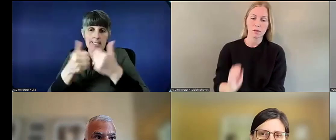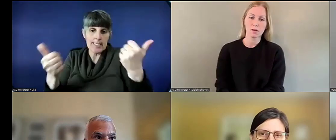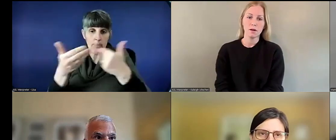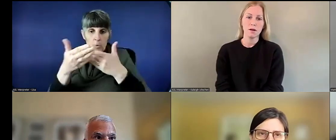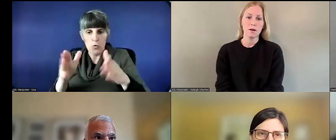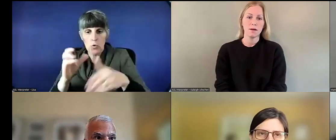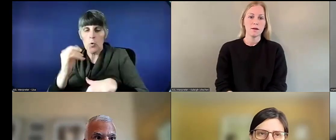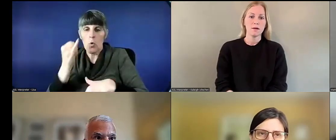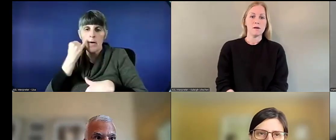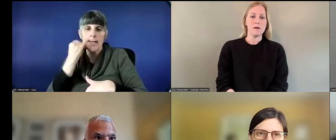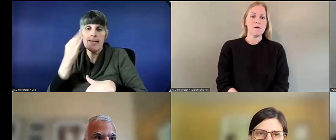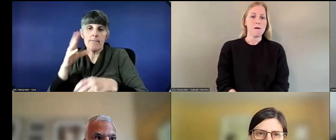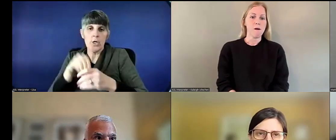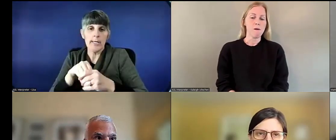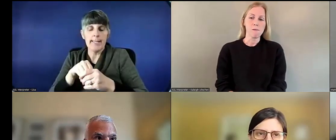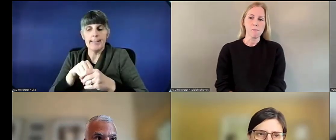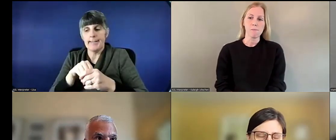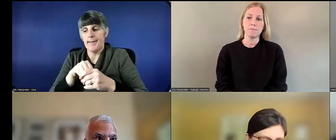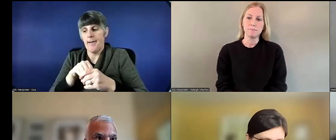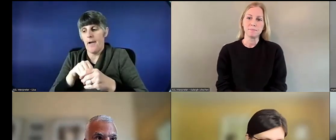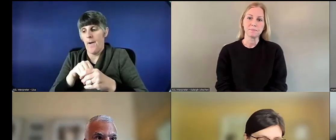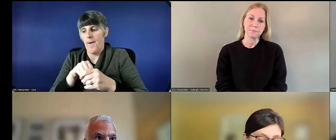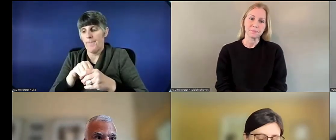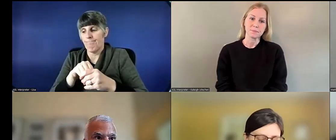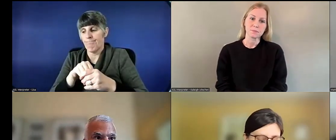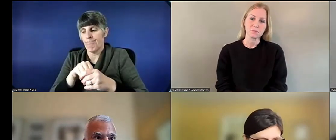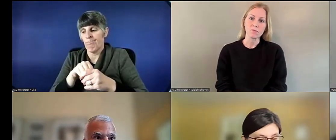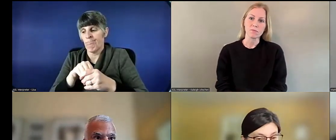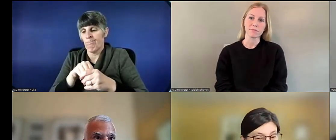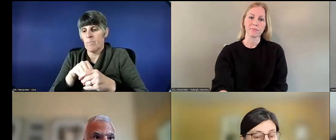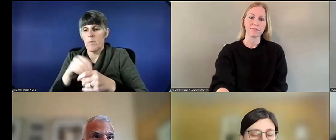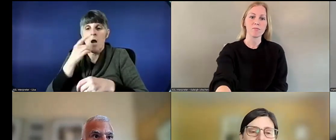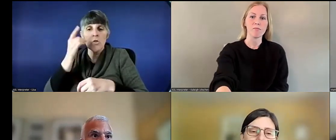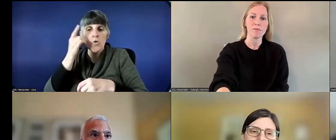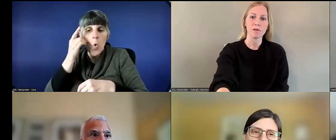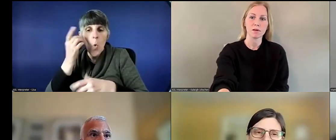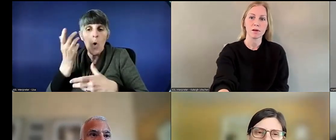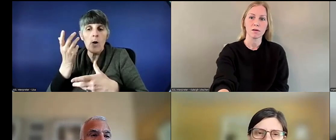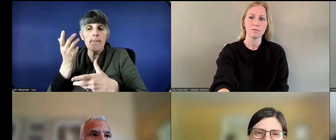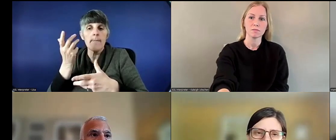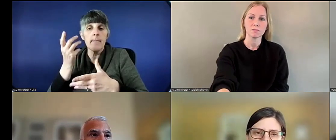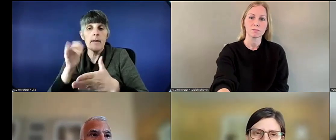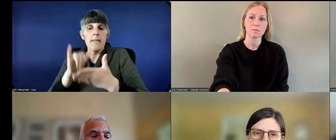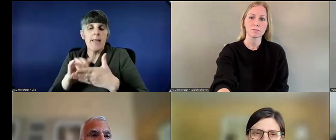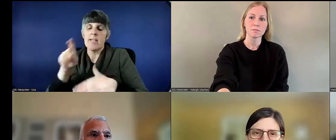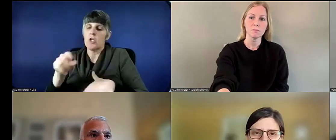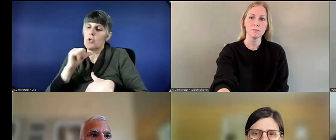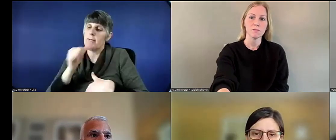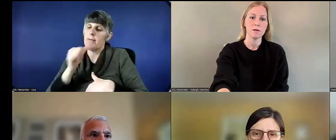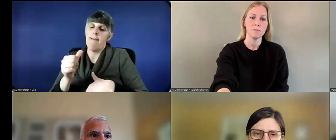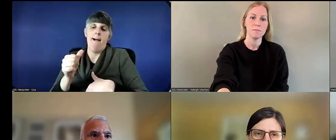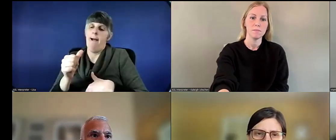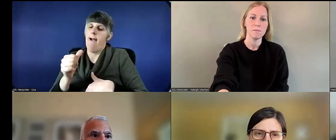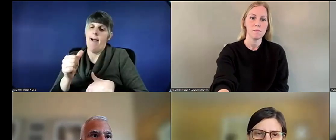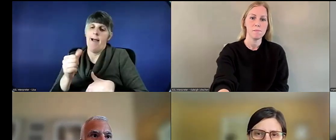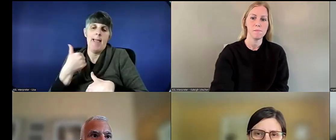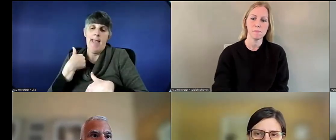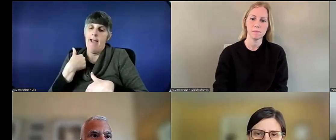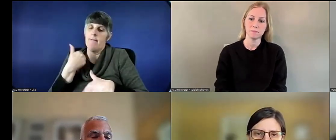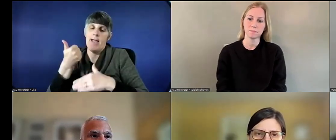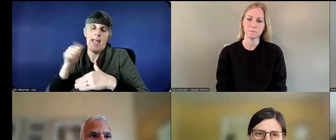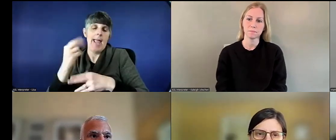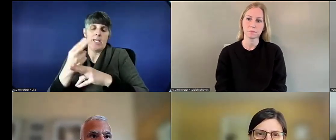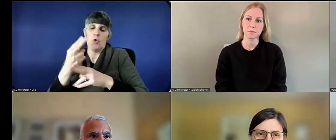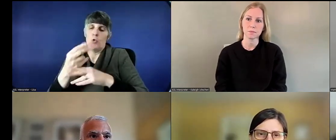rooms, or if they're in a dorm unit, that they should not have any use